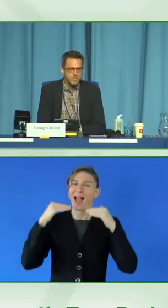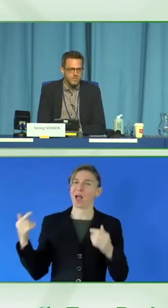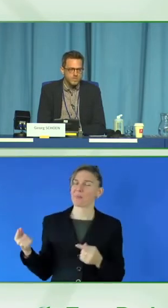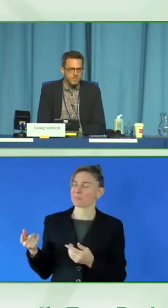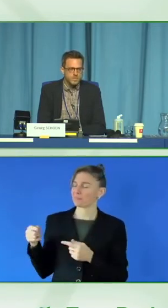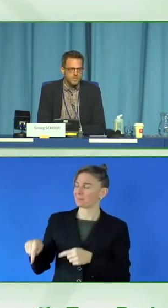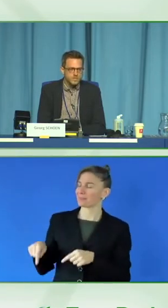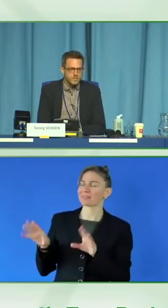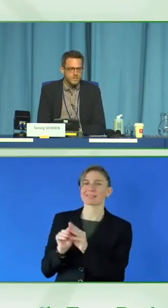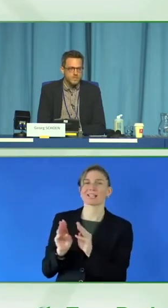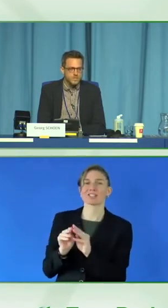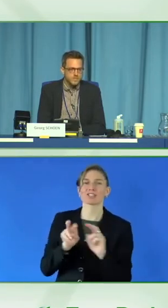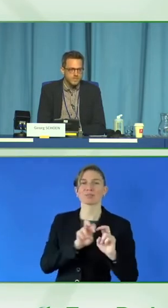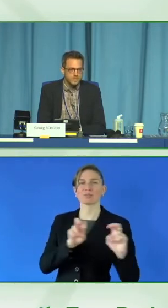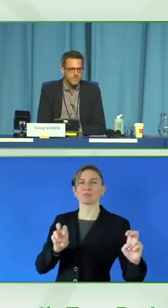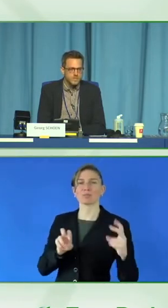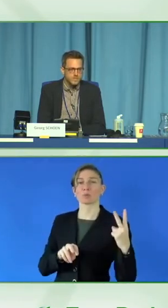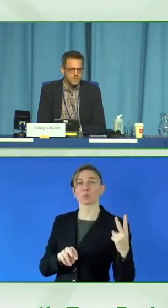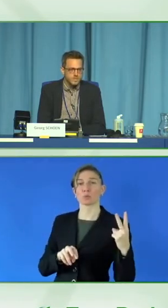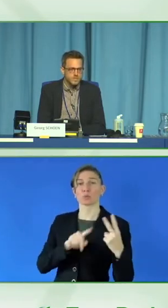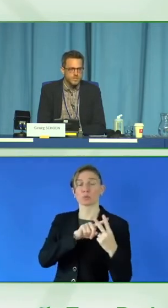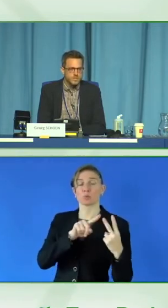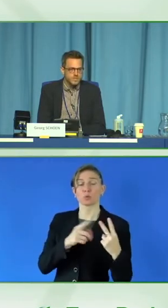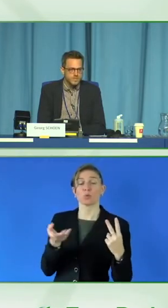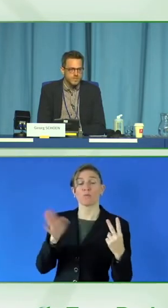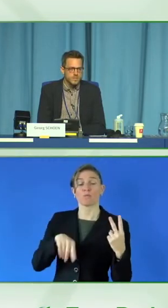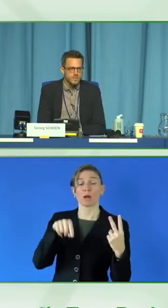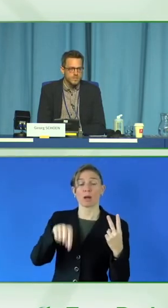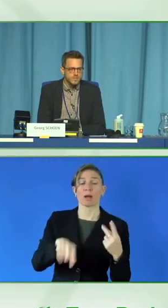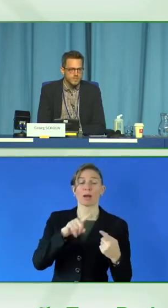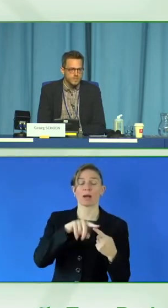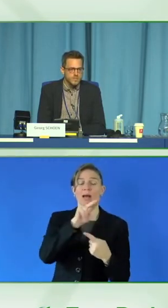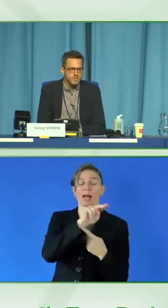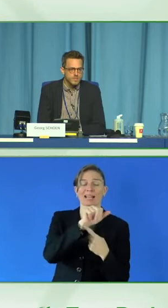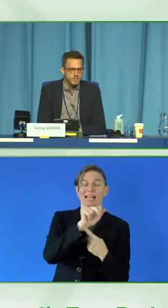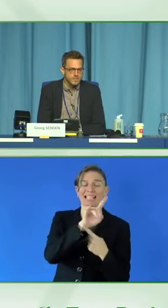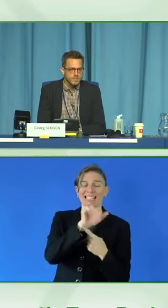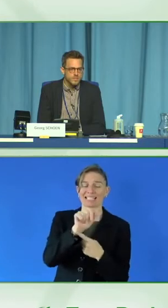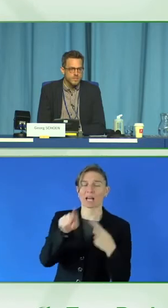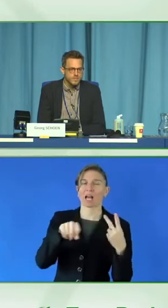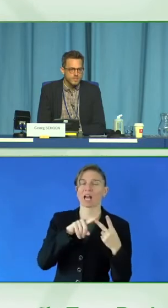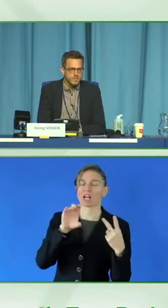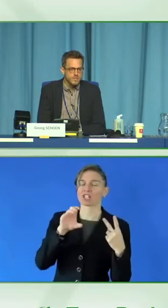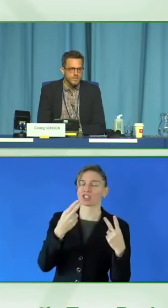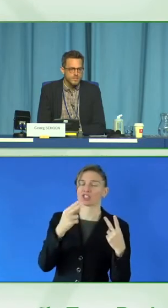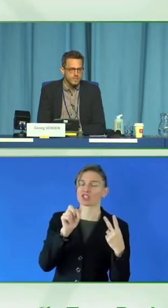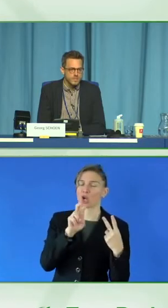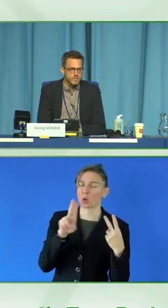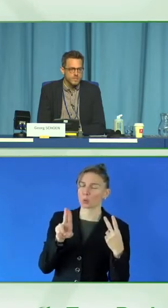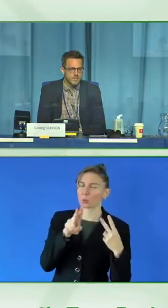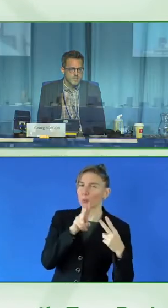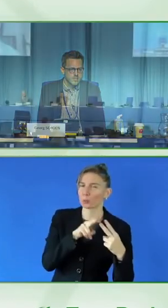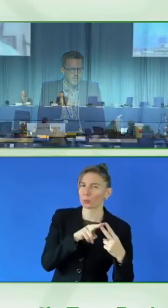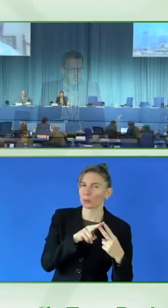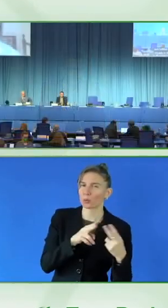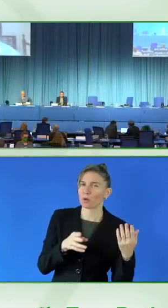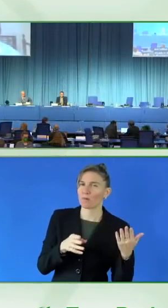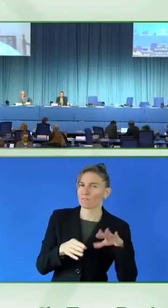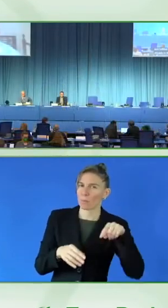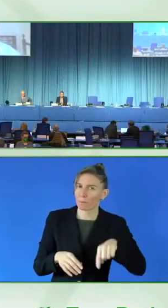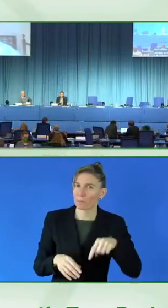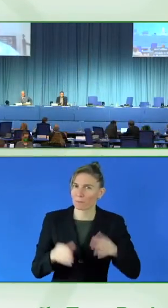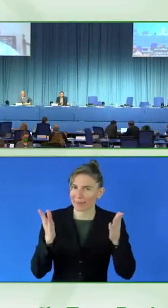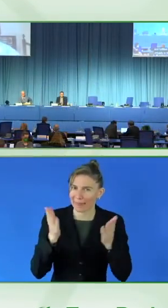two people from India, Ankita and Charu, and virtually Christopher and